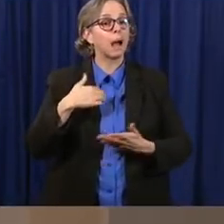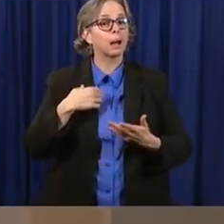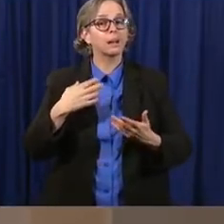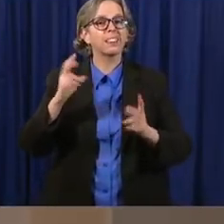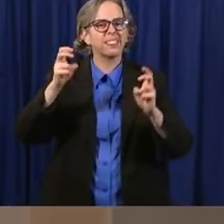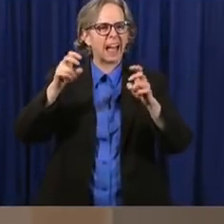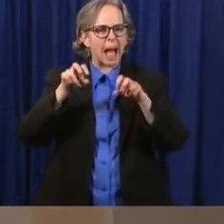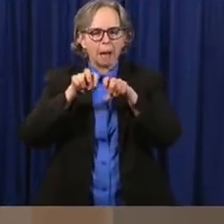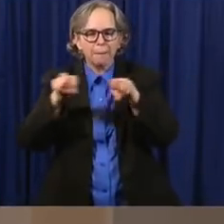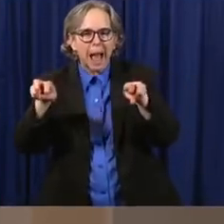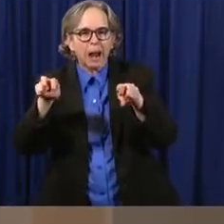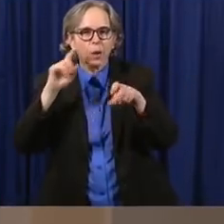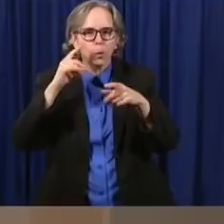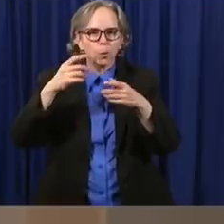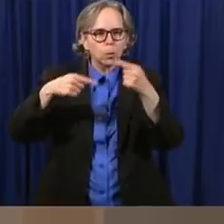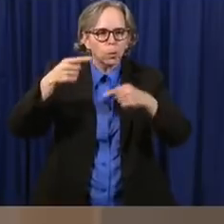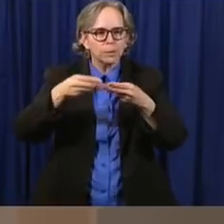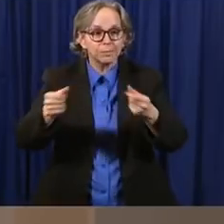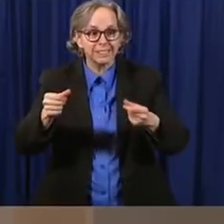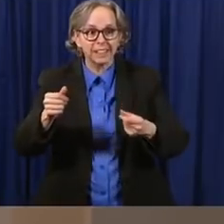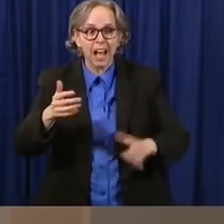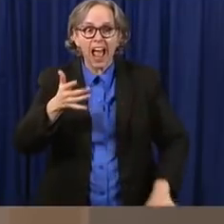that is all posted on our website at the